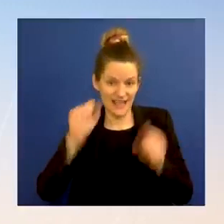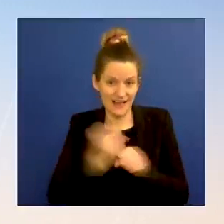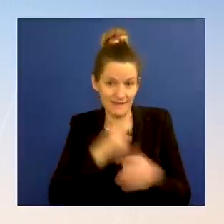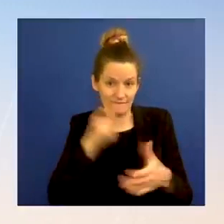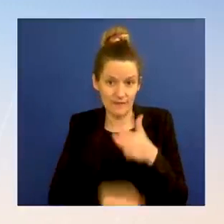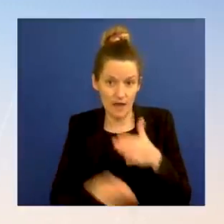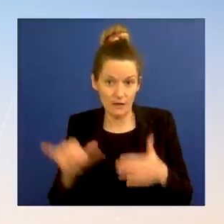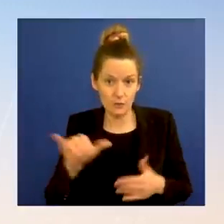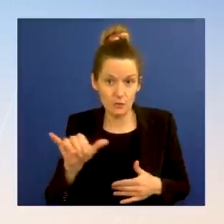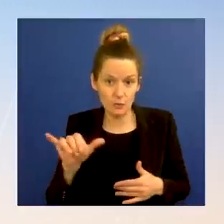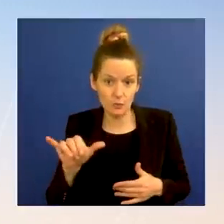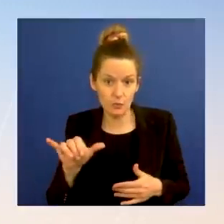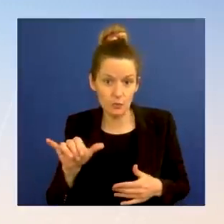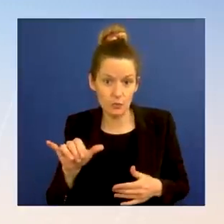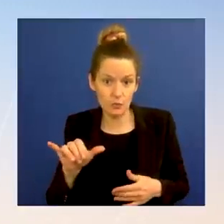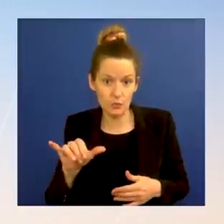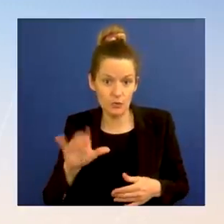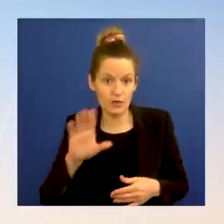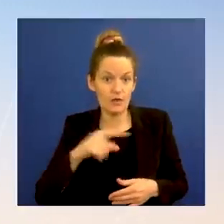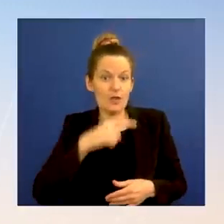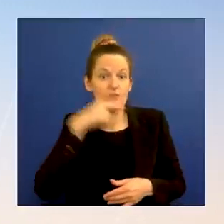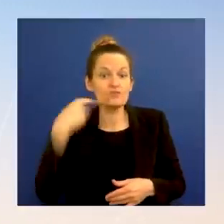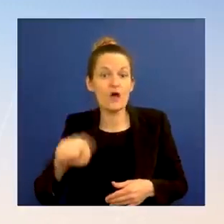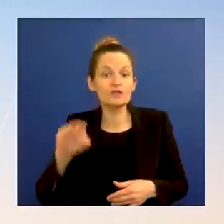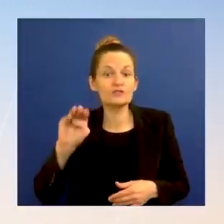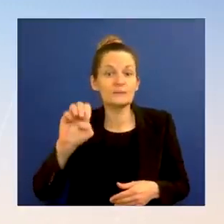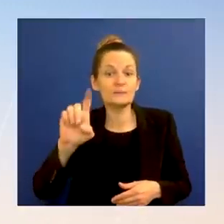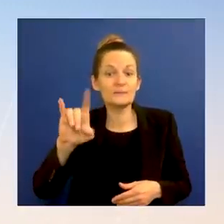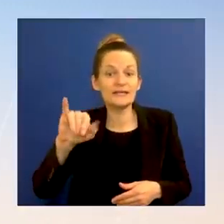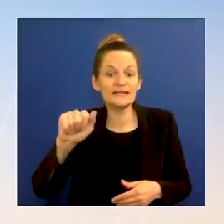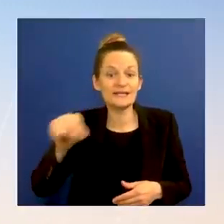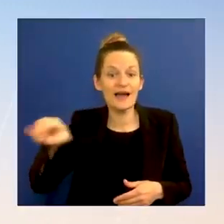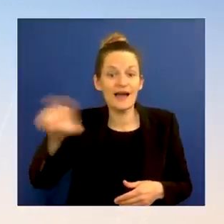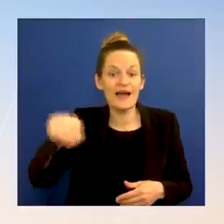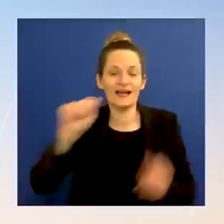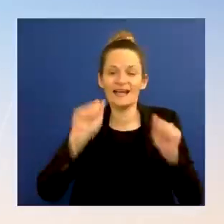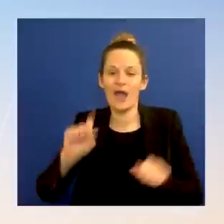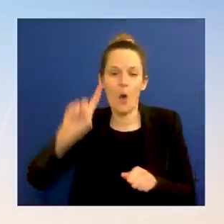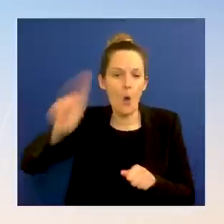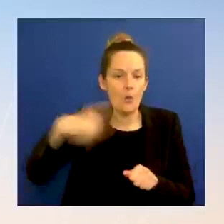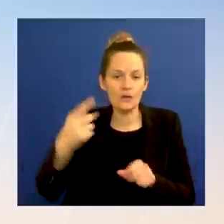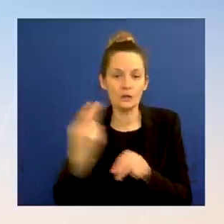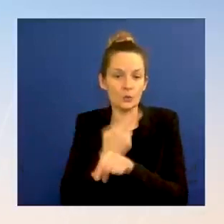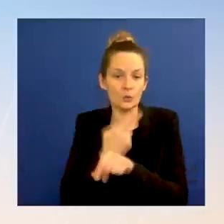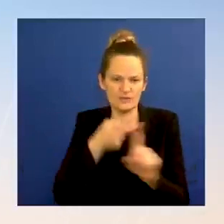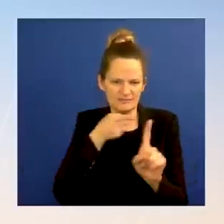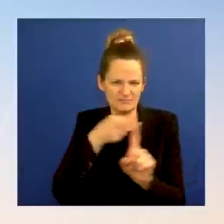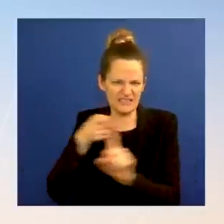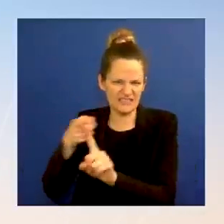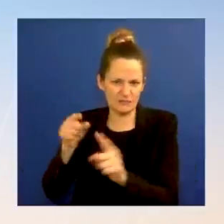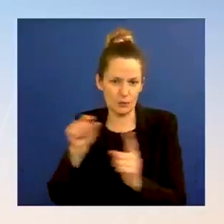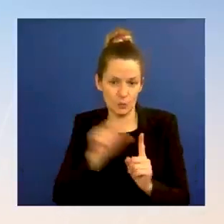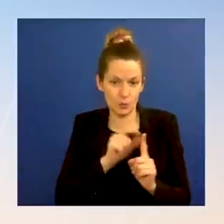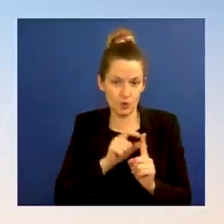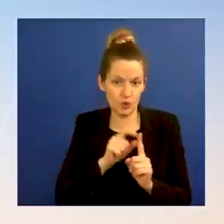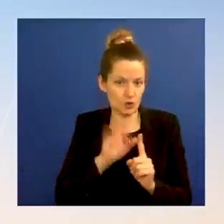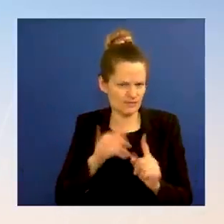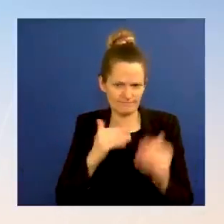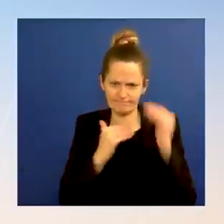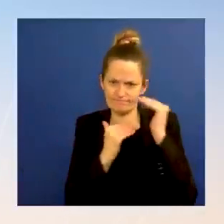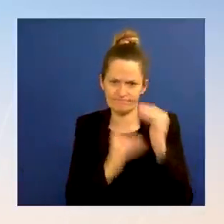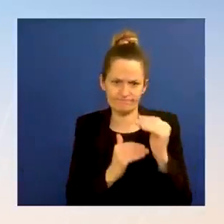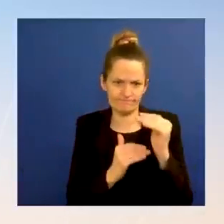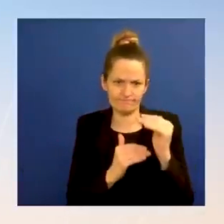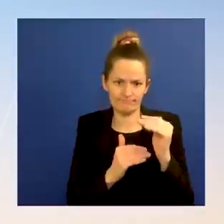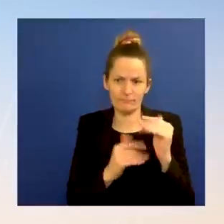media can use at the risk of being fined or even jailed. This is a pattern. This is not necessarily a new